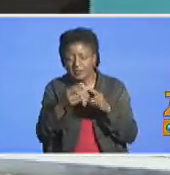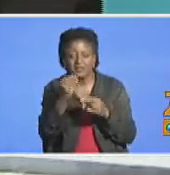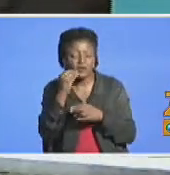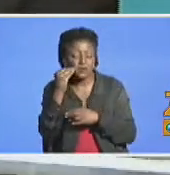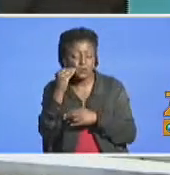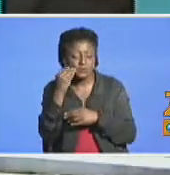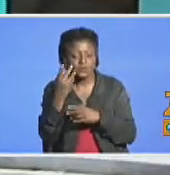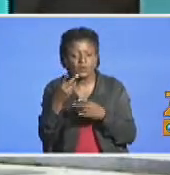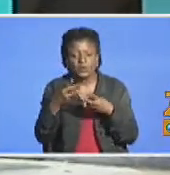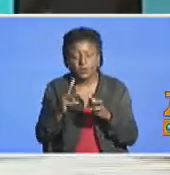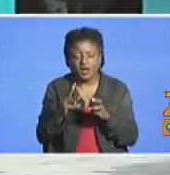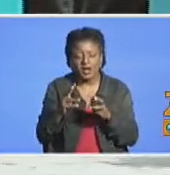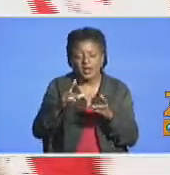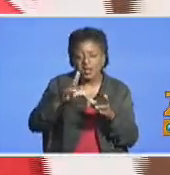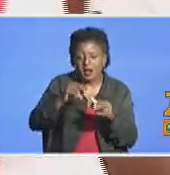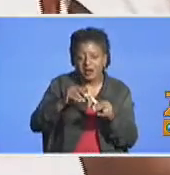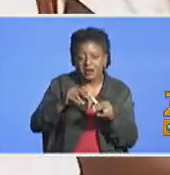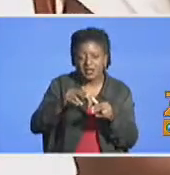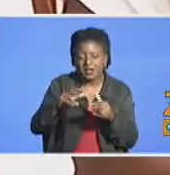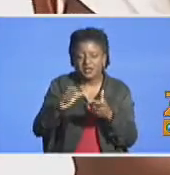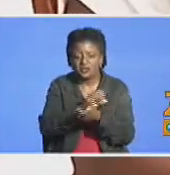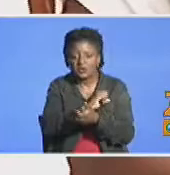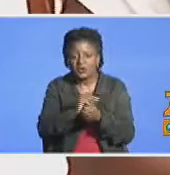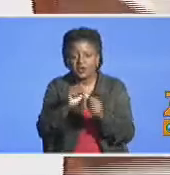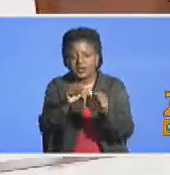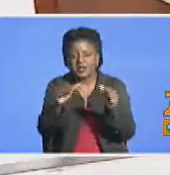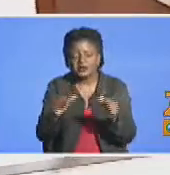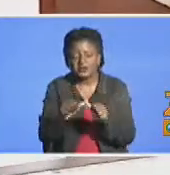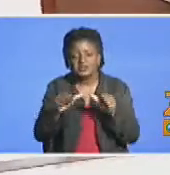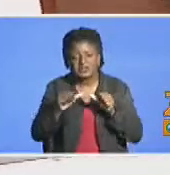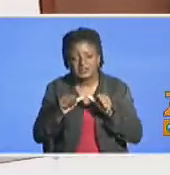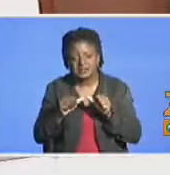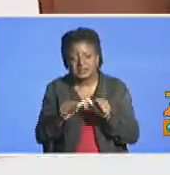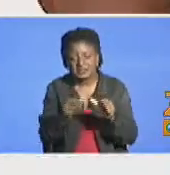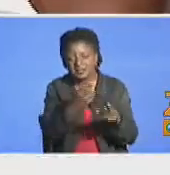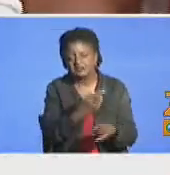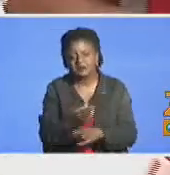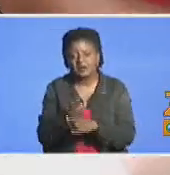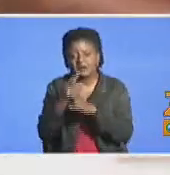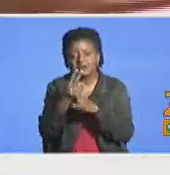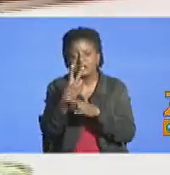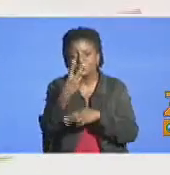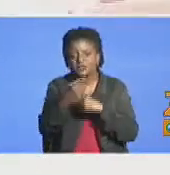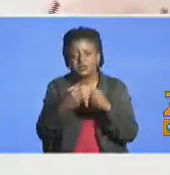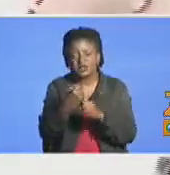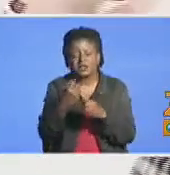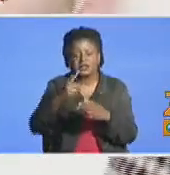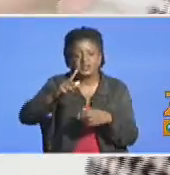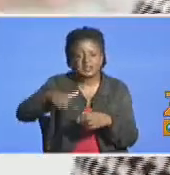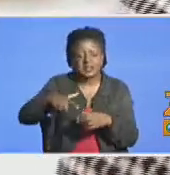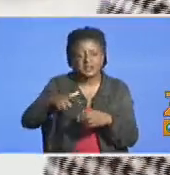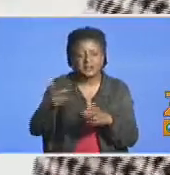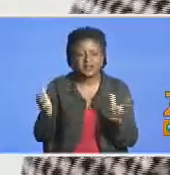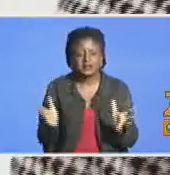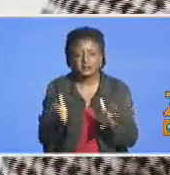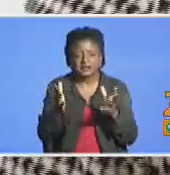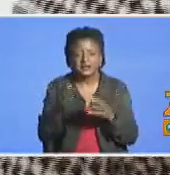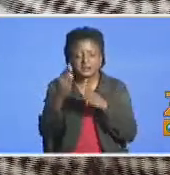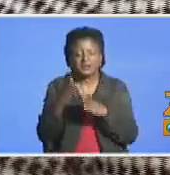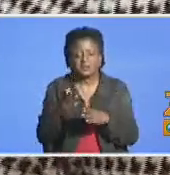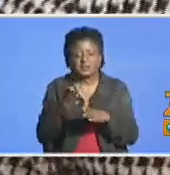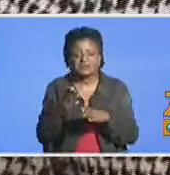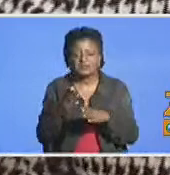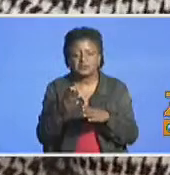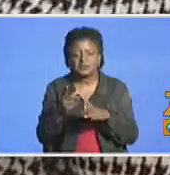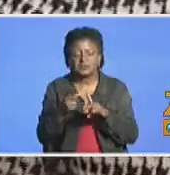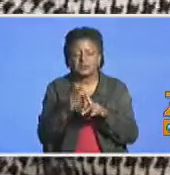are still rebounding nearly 2 years later, disaster manager Michael Fountain strongly encourages Bahamians to not be caught with their pants down. I want to make